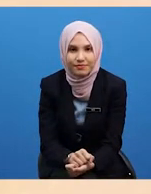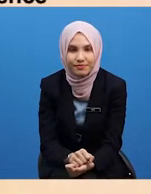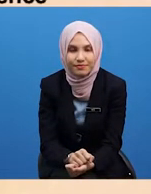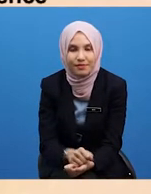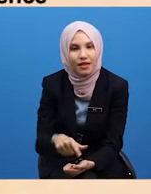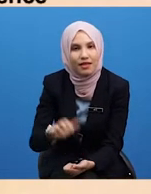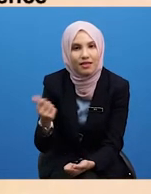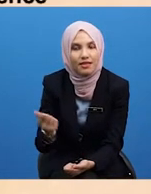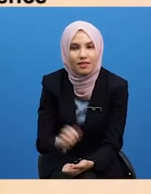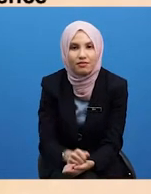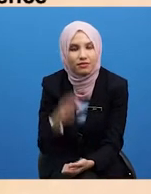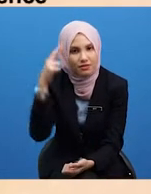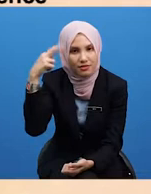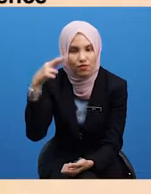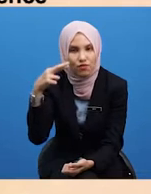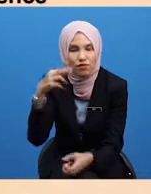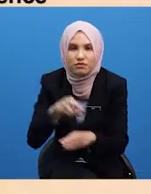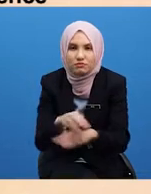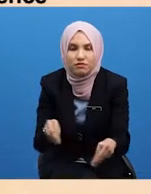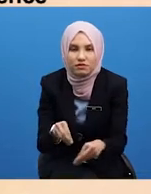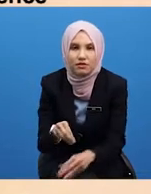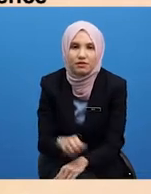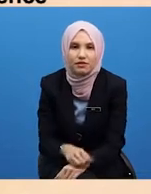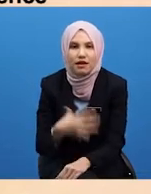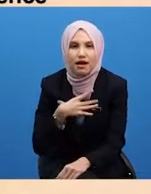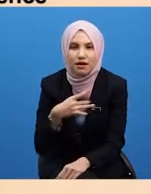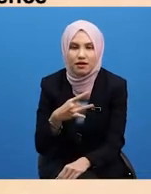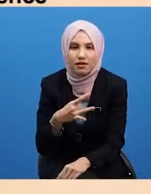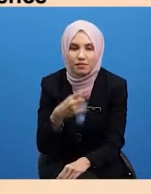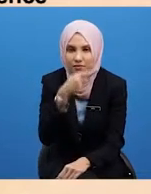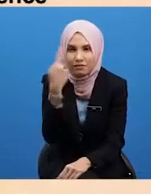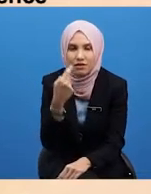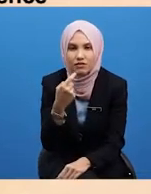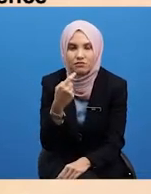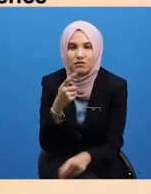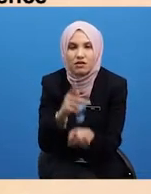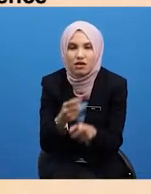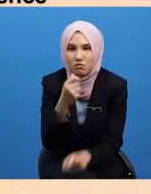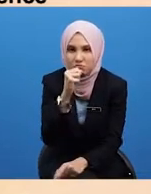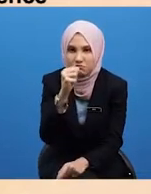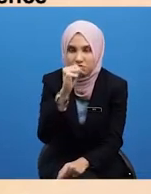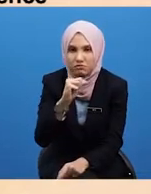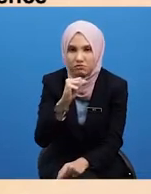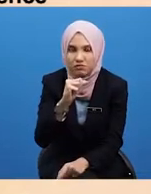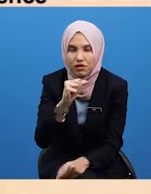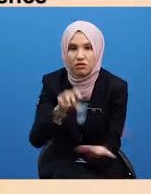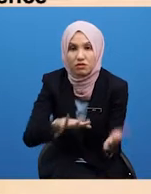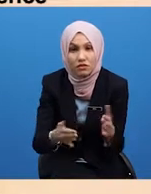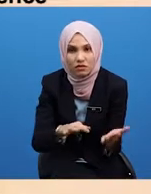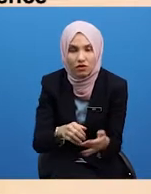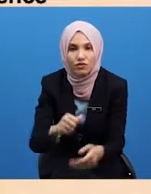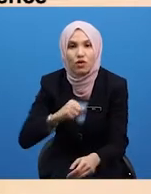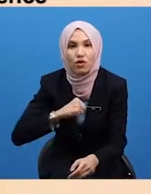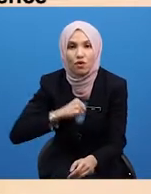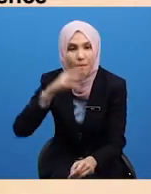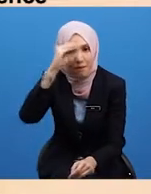Another reason for disliking Pa is because he keeps a secret about the death of his own brother